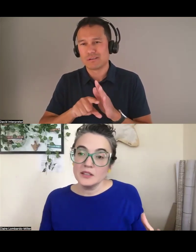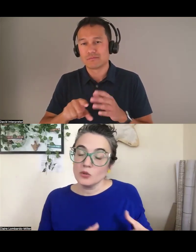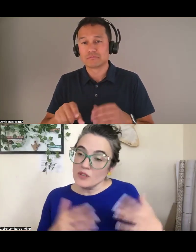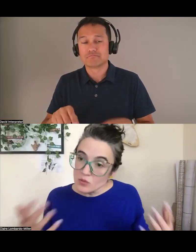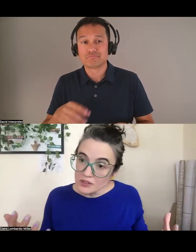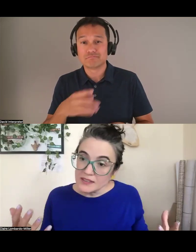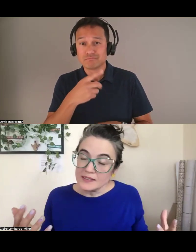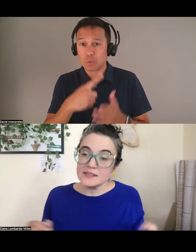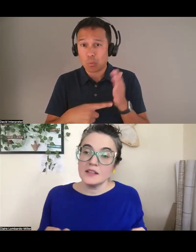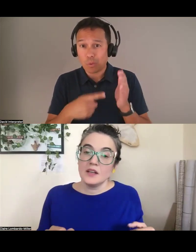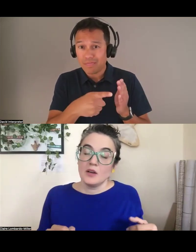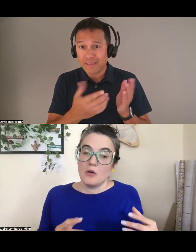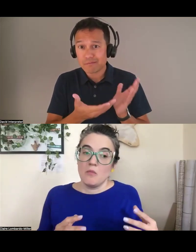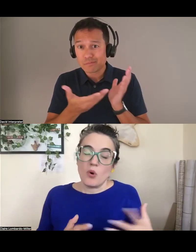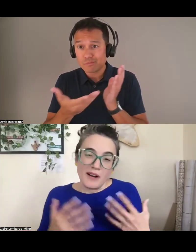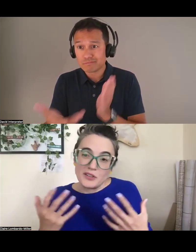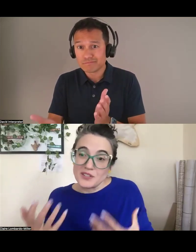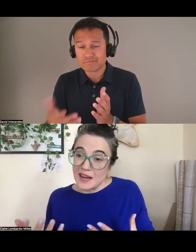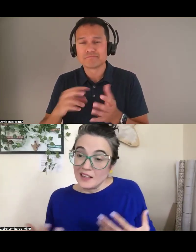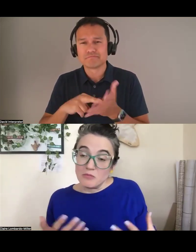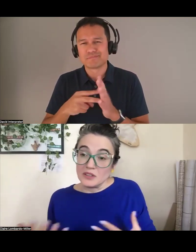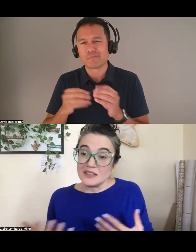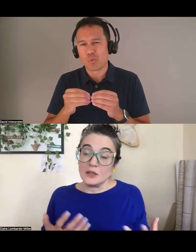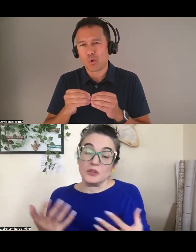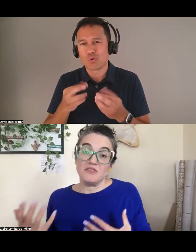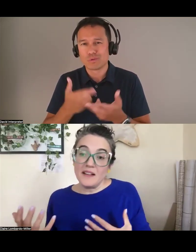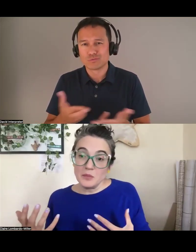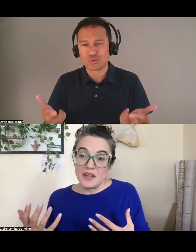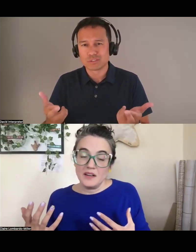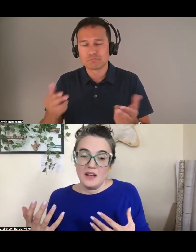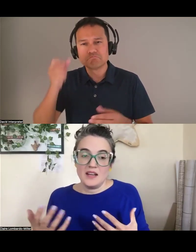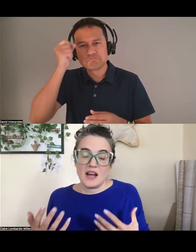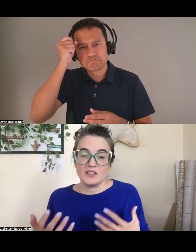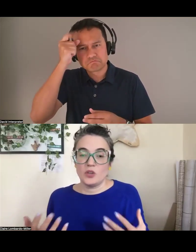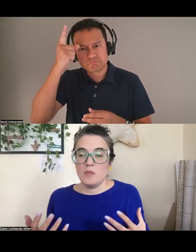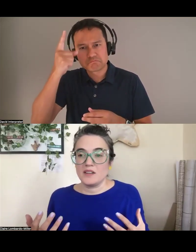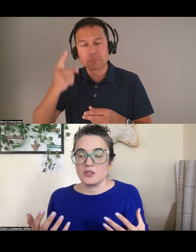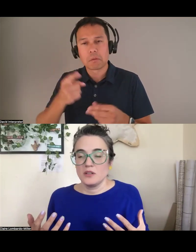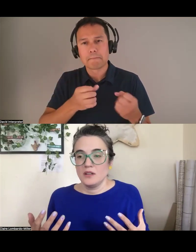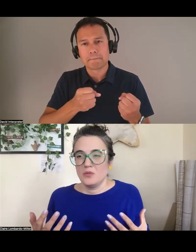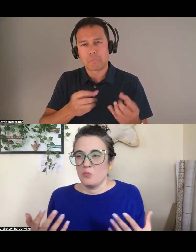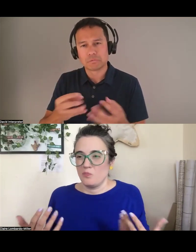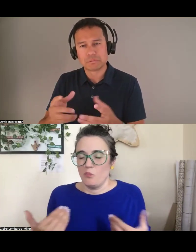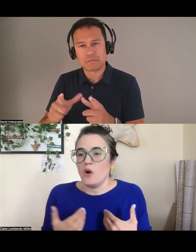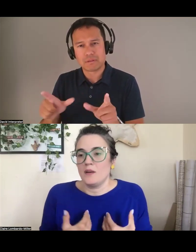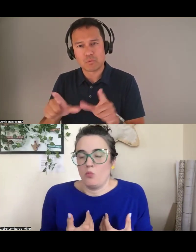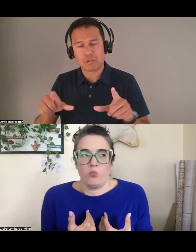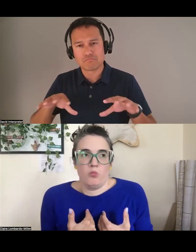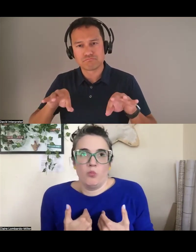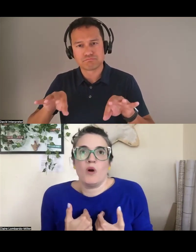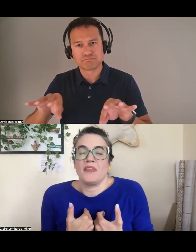more resources, more understanding of multilingual development, and not so much